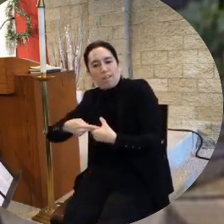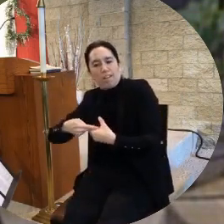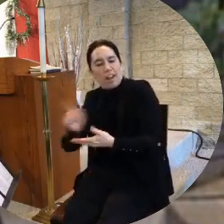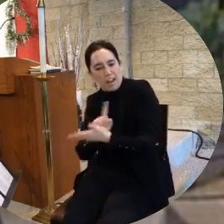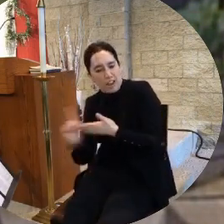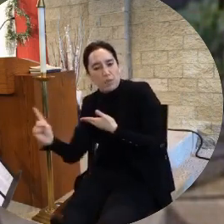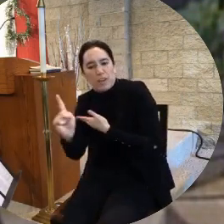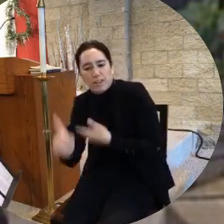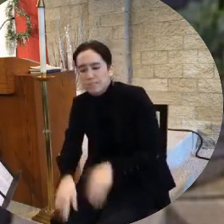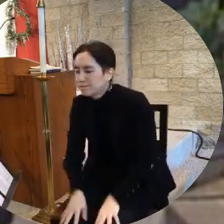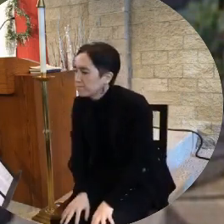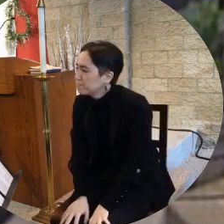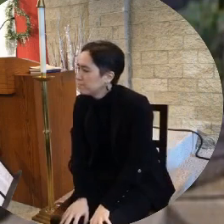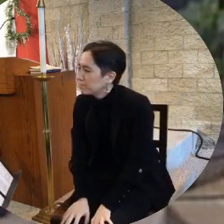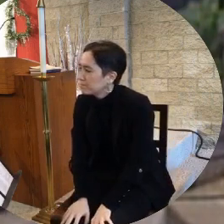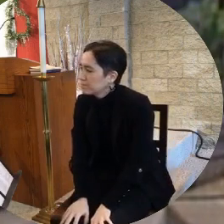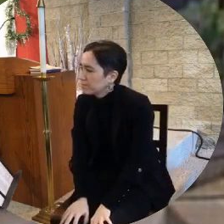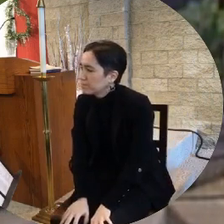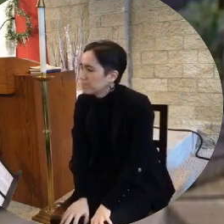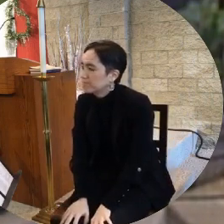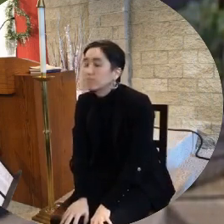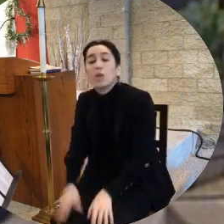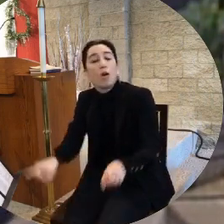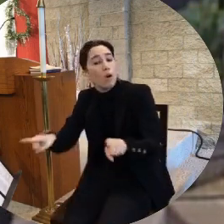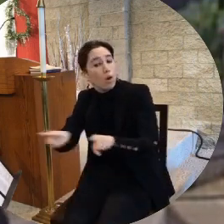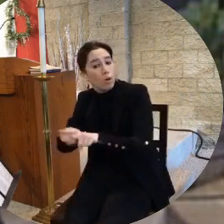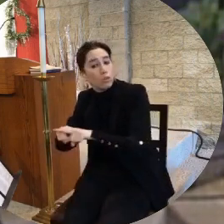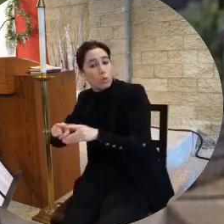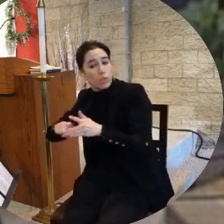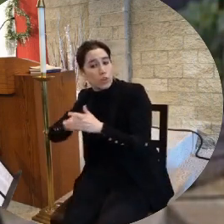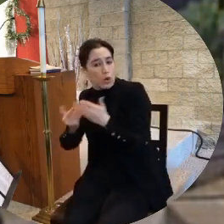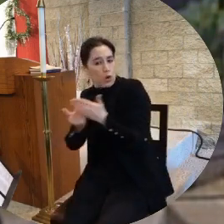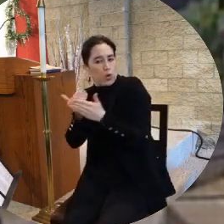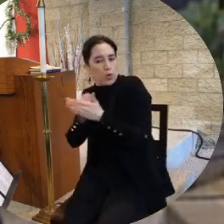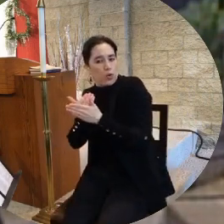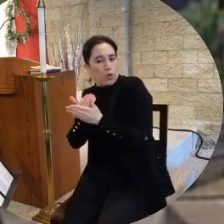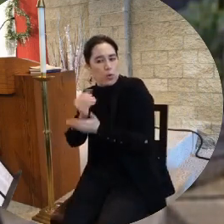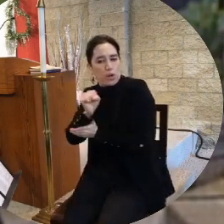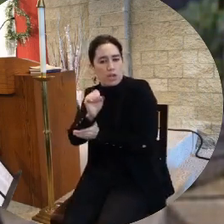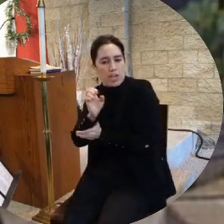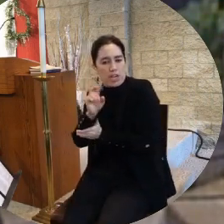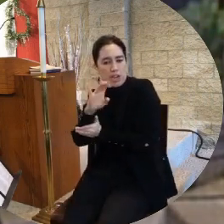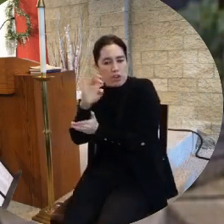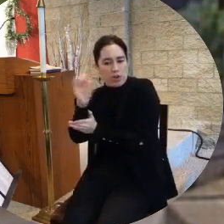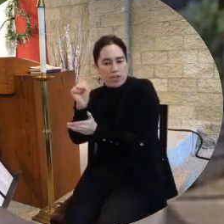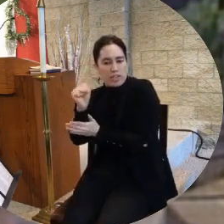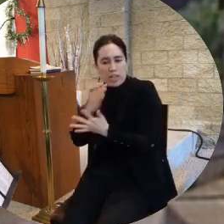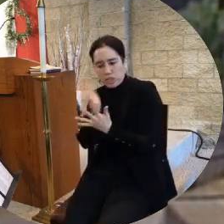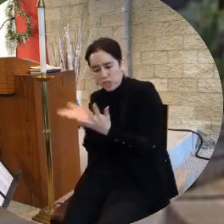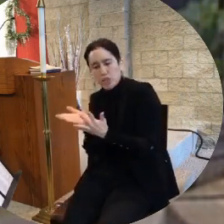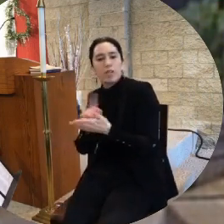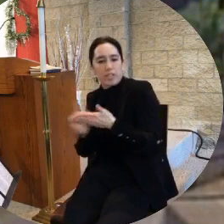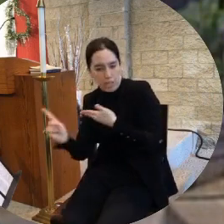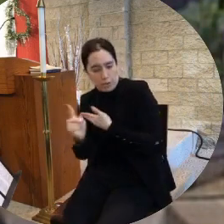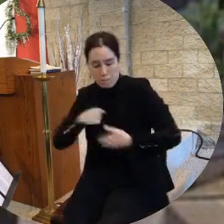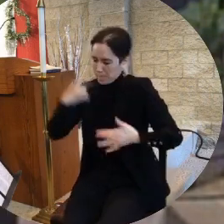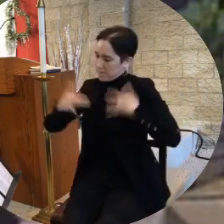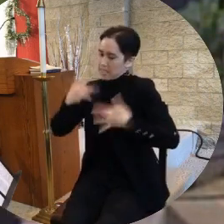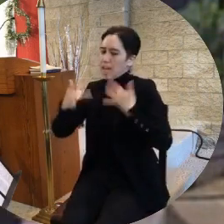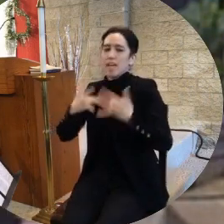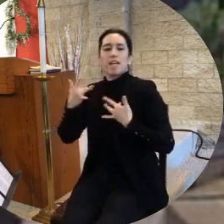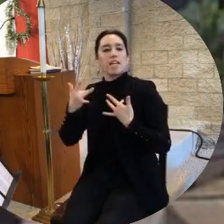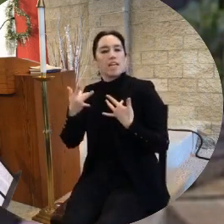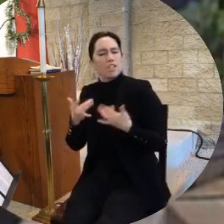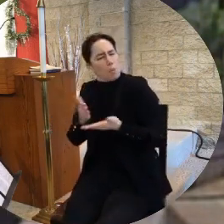next week. Also, we start a brand new series next week that I'm excited about. Part of our mission here is that of